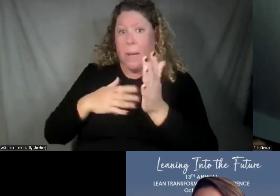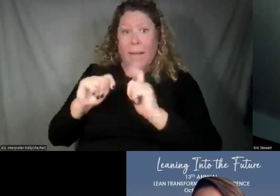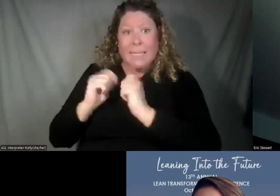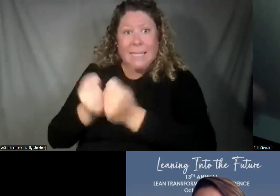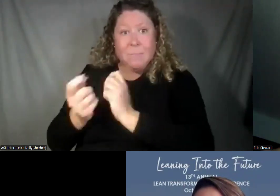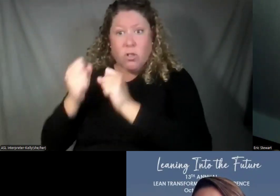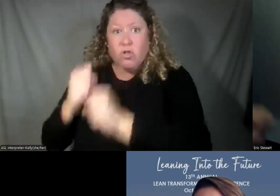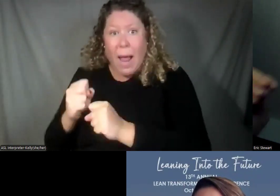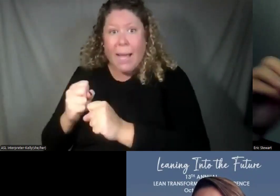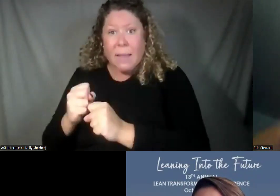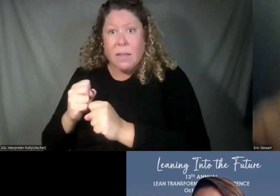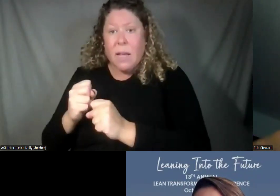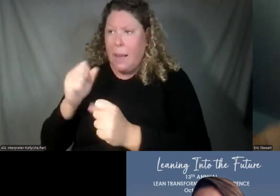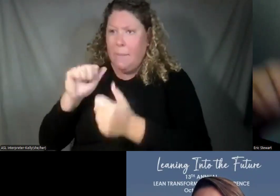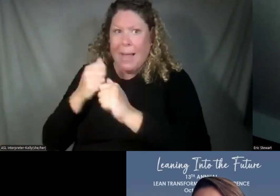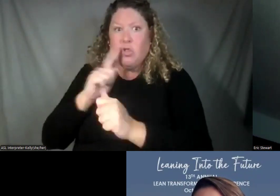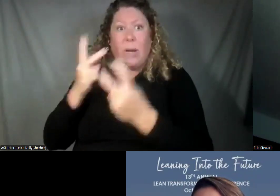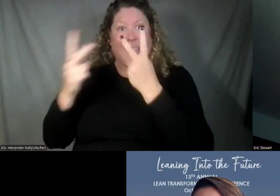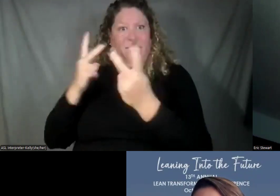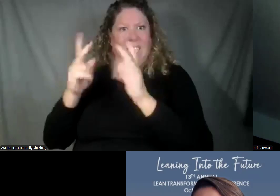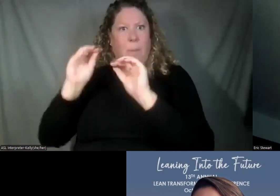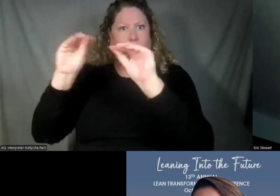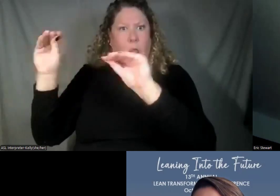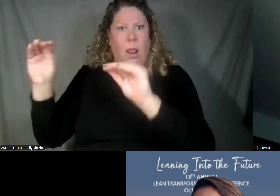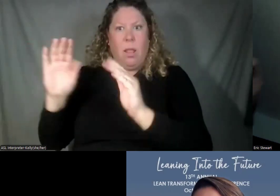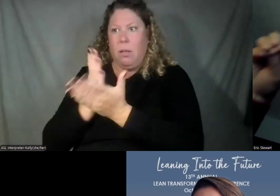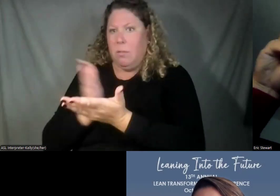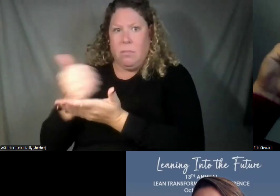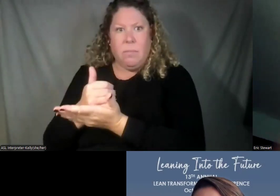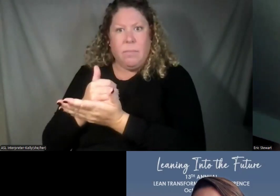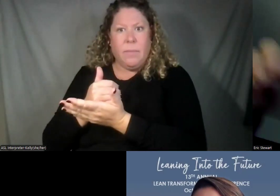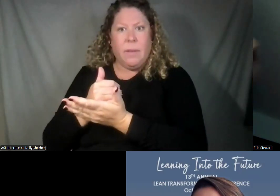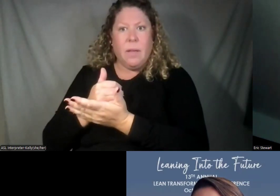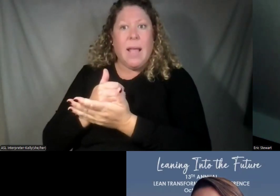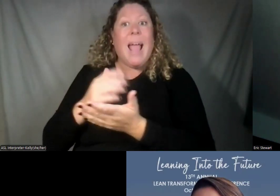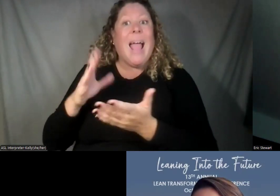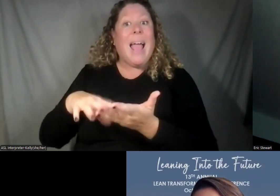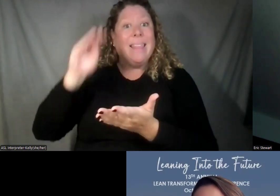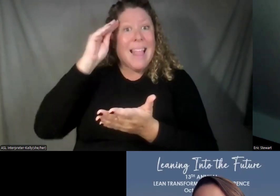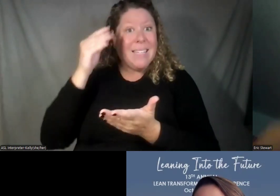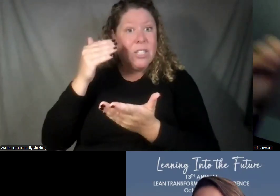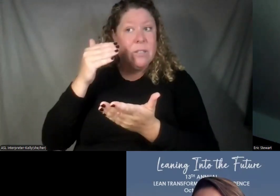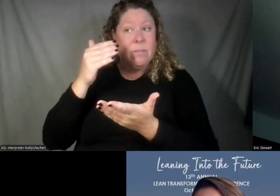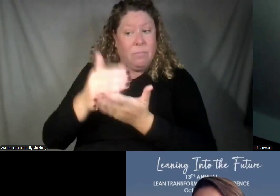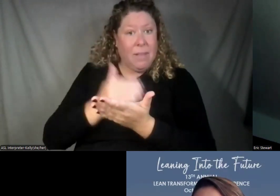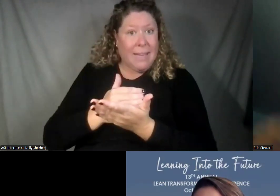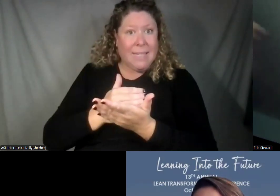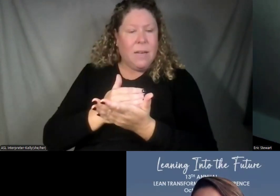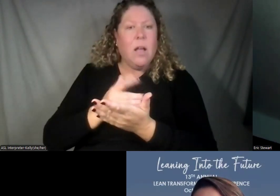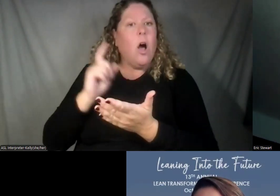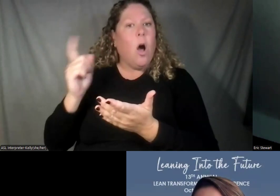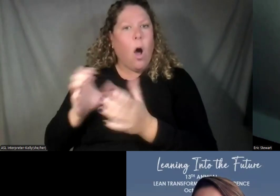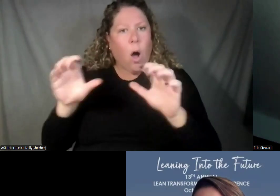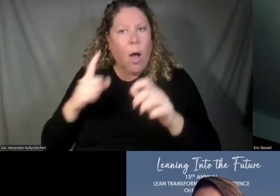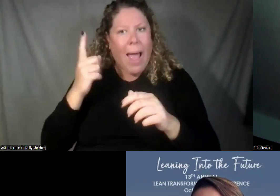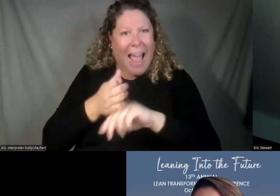keep coming back to it. Lessons learned can't be done at the end of the project. They're done all the time so that there's this constant